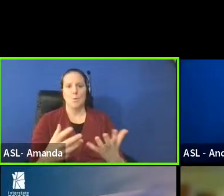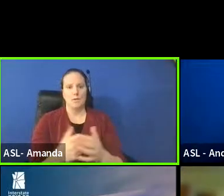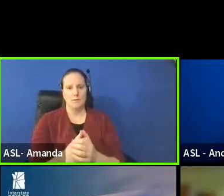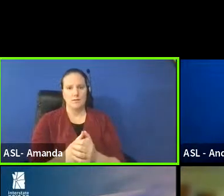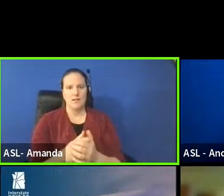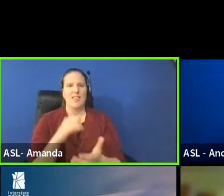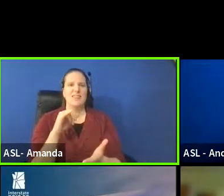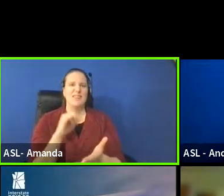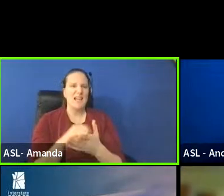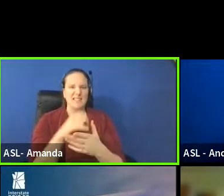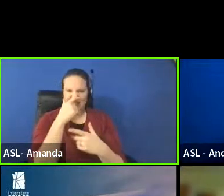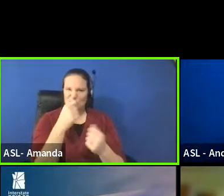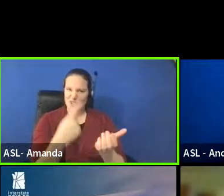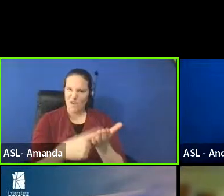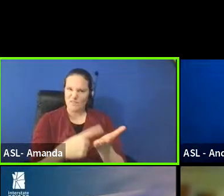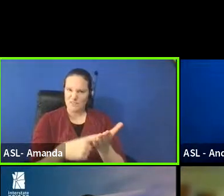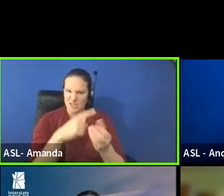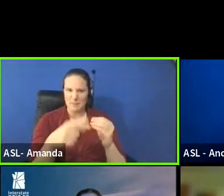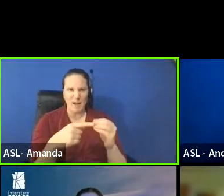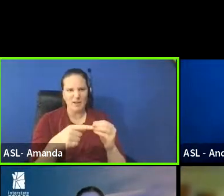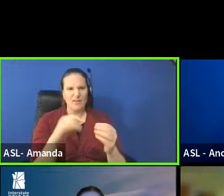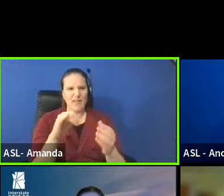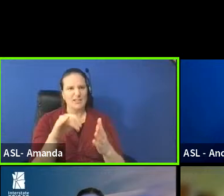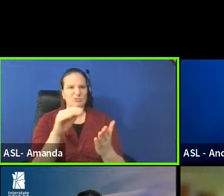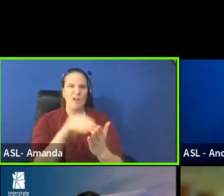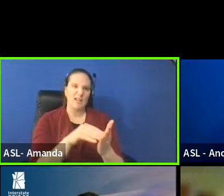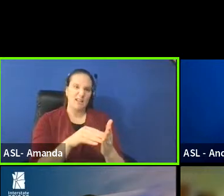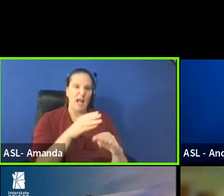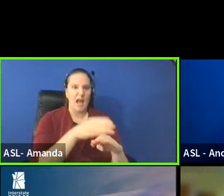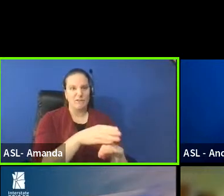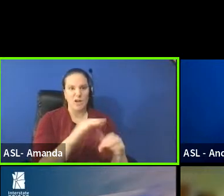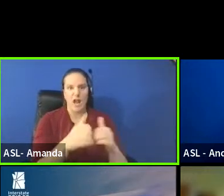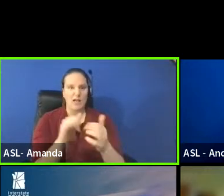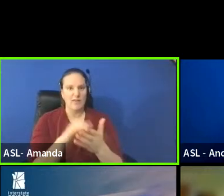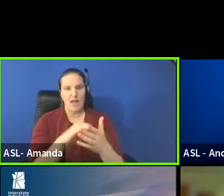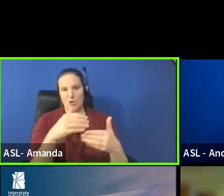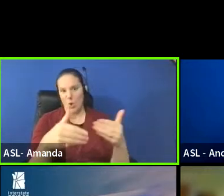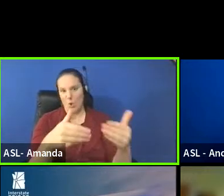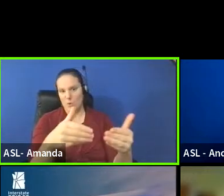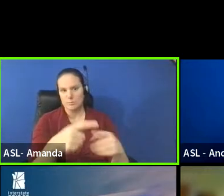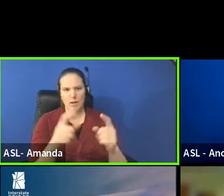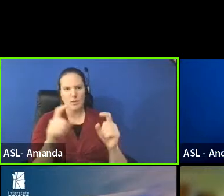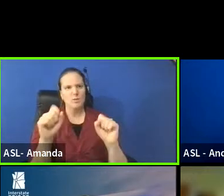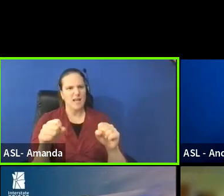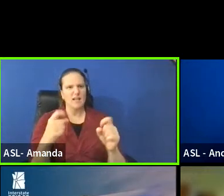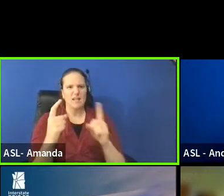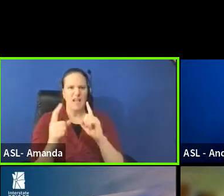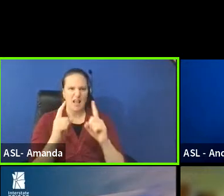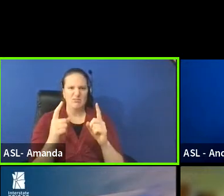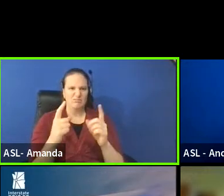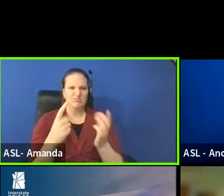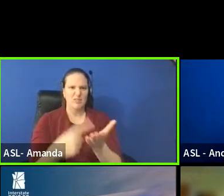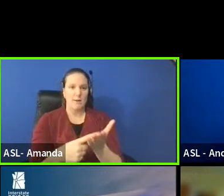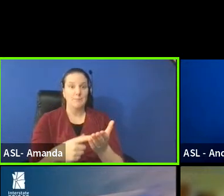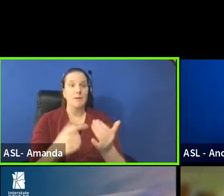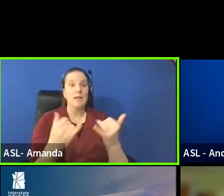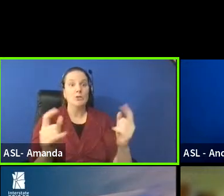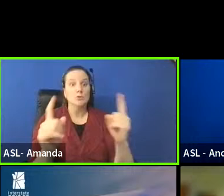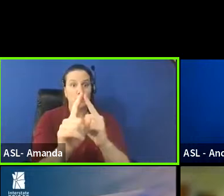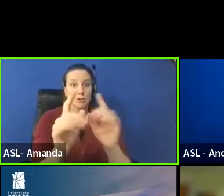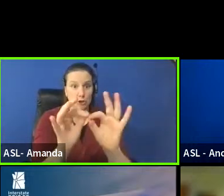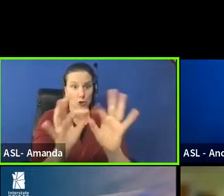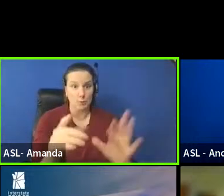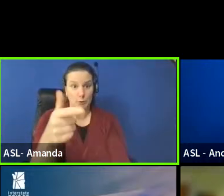that's actually an interesting conversation about tracking stuff after and how that goes, but we can get there.